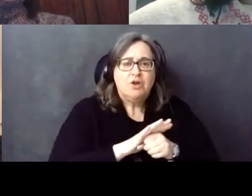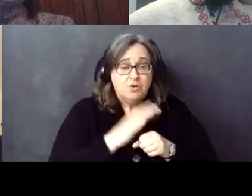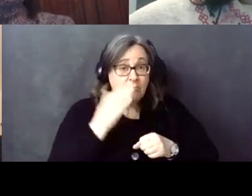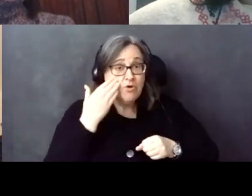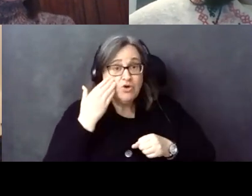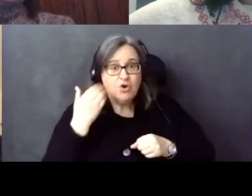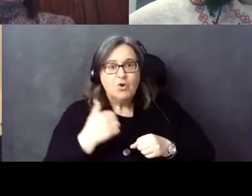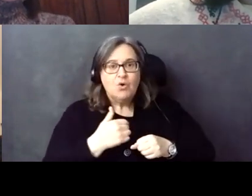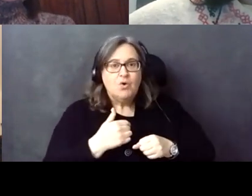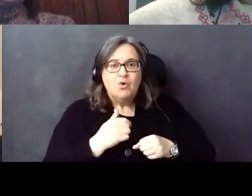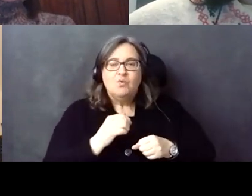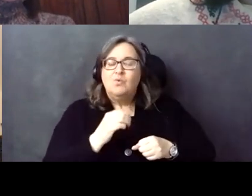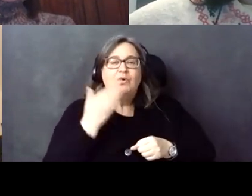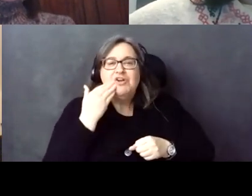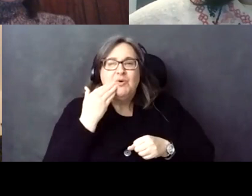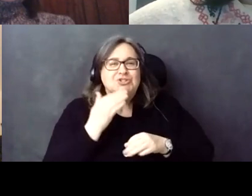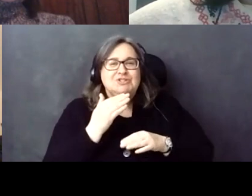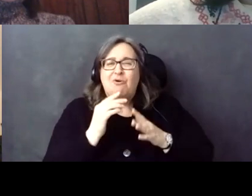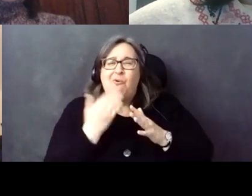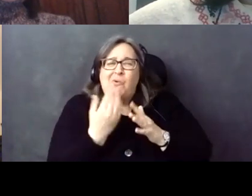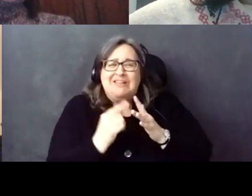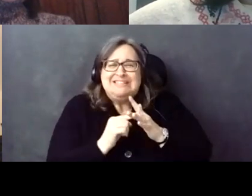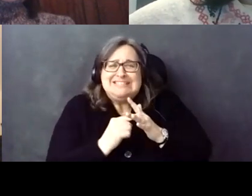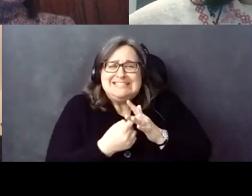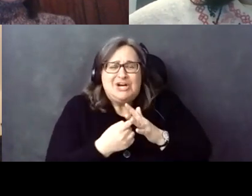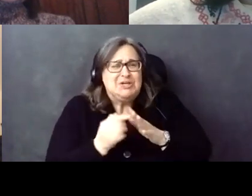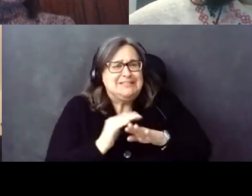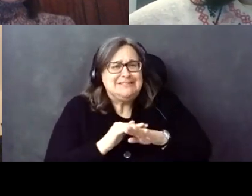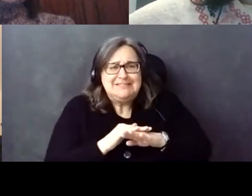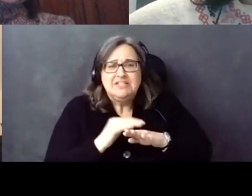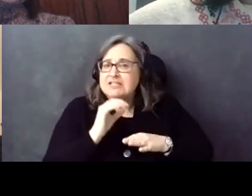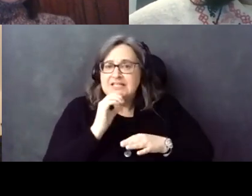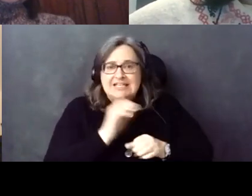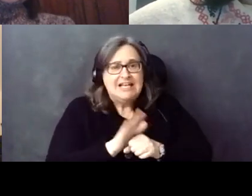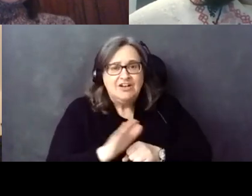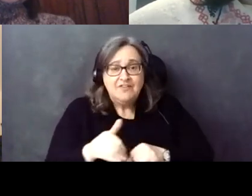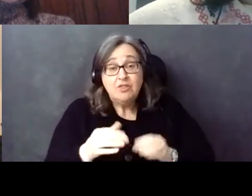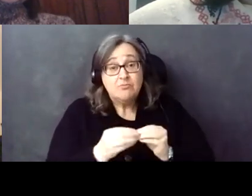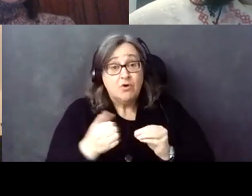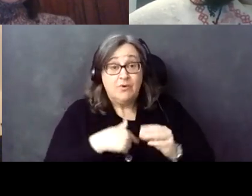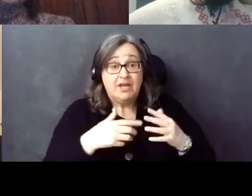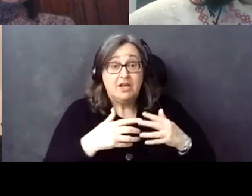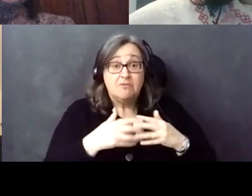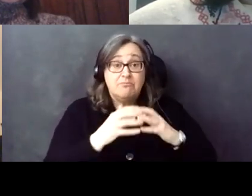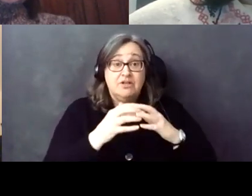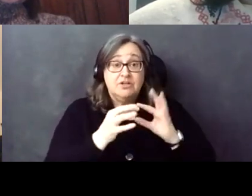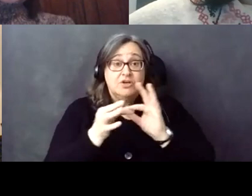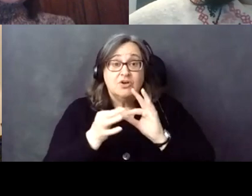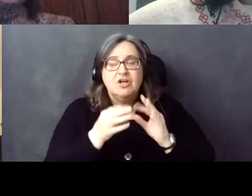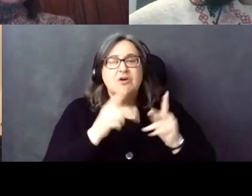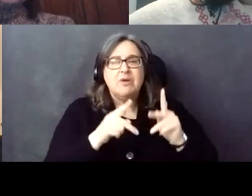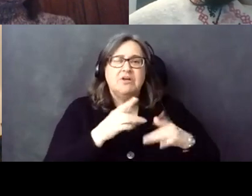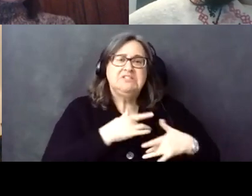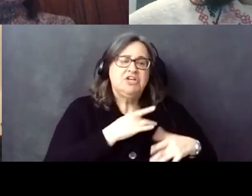that we're barely scratching the surface, you know? So I think the more we can build a coalition, people tend to function in their own silos. It's